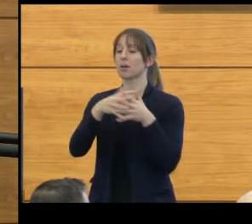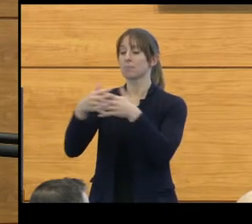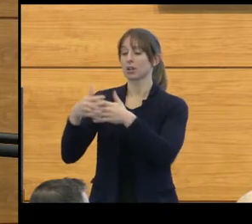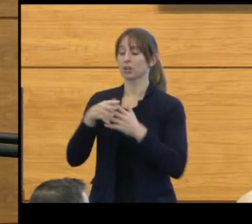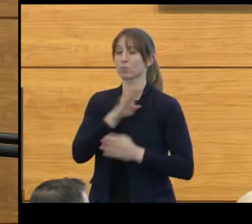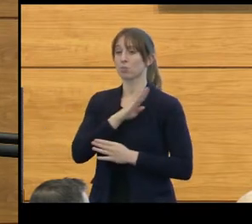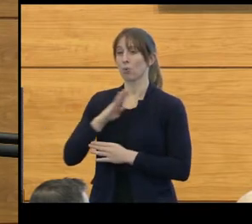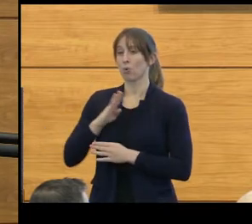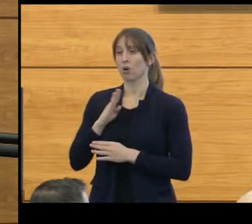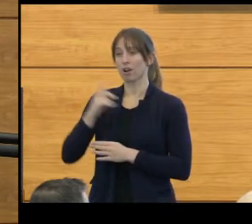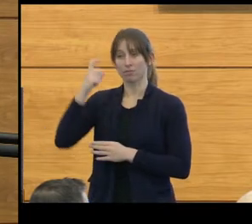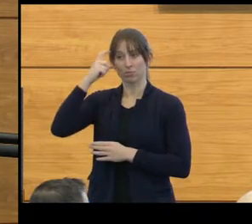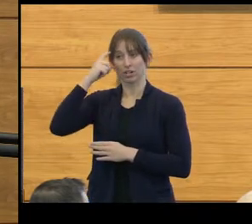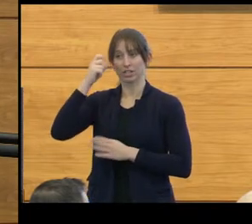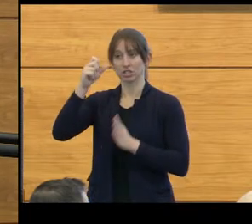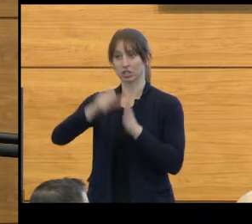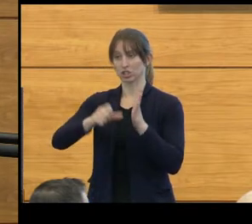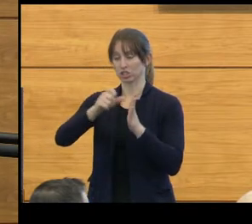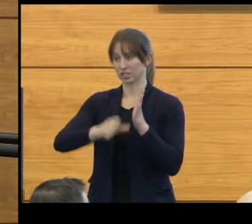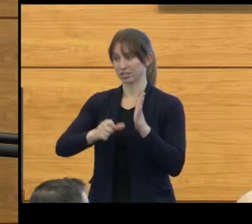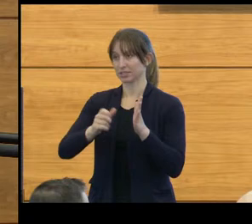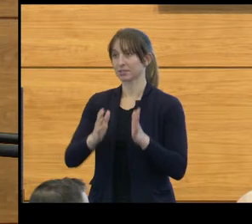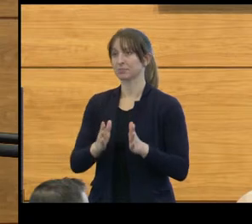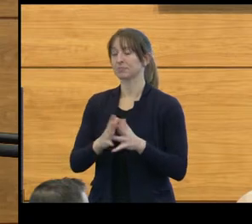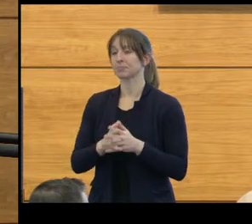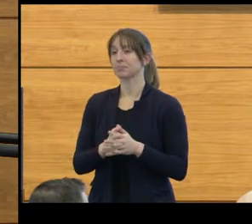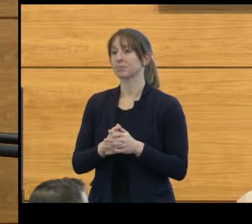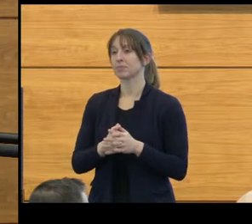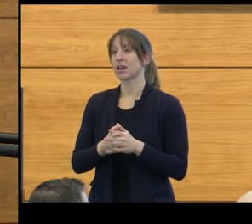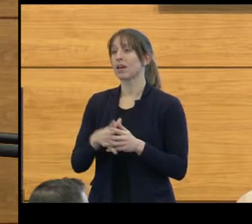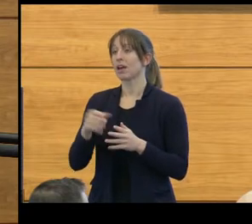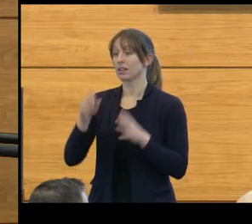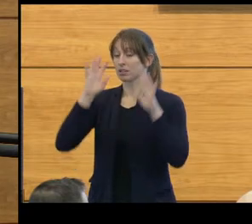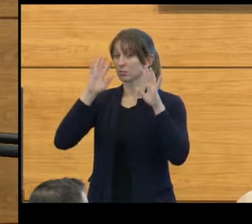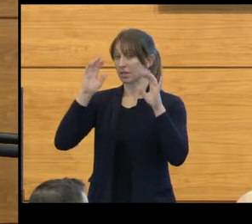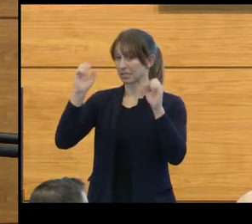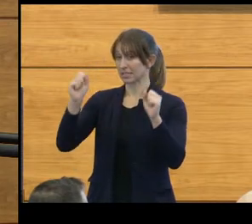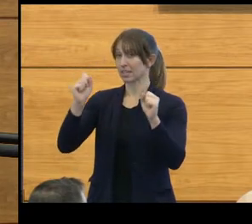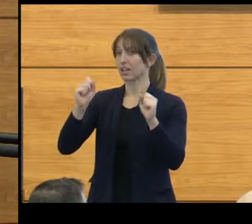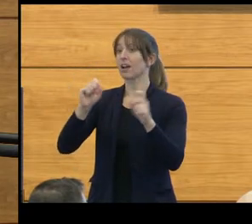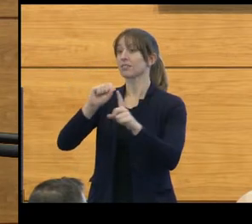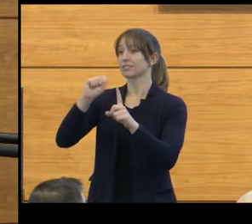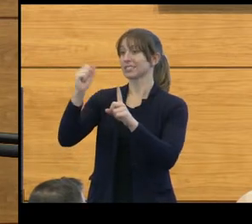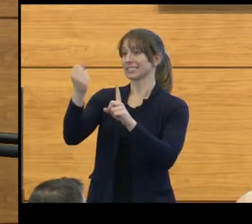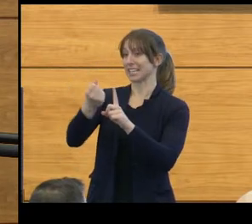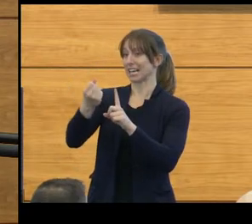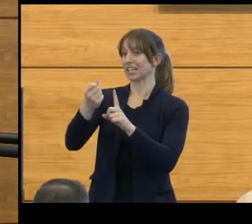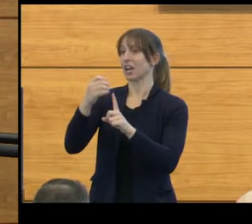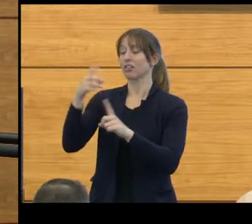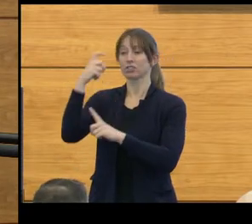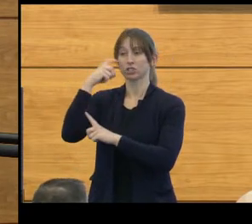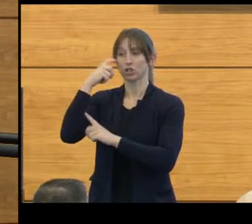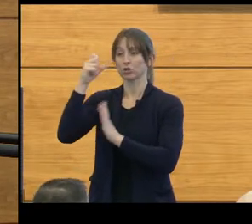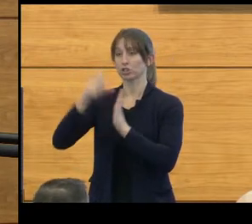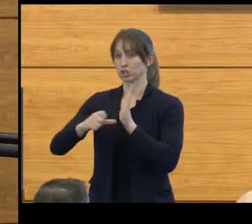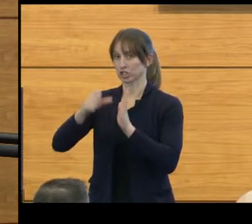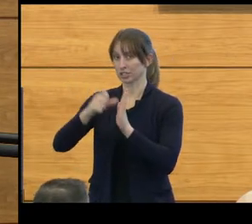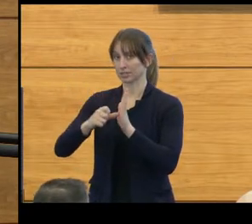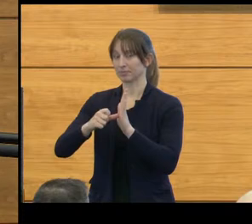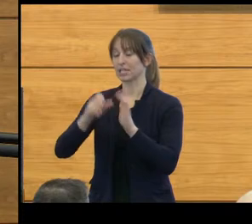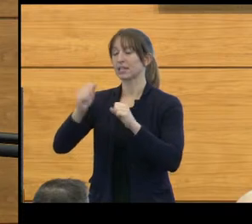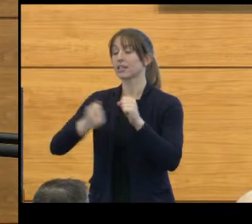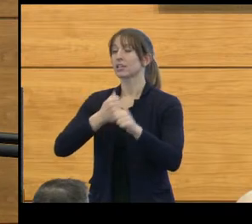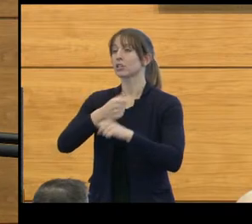Neurological Surgeons and to serve as president of the Society of Neurologic Surgeons. In